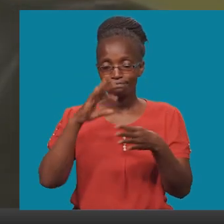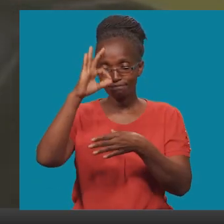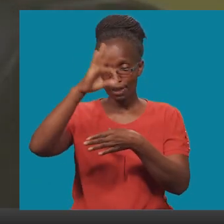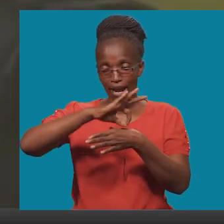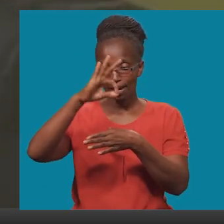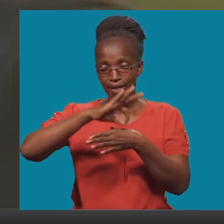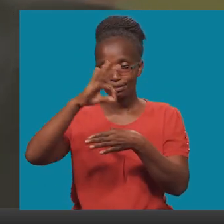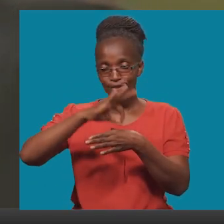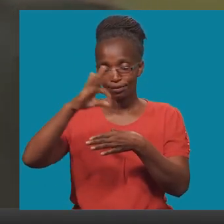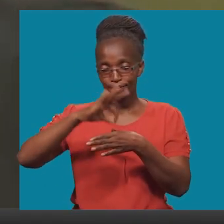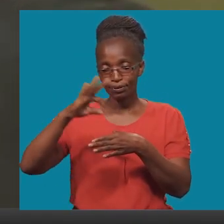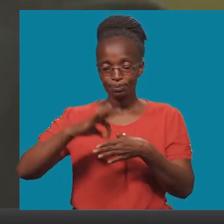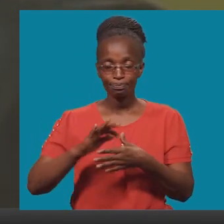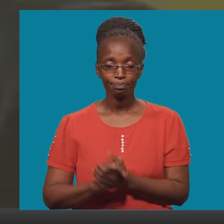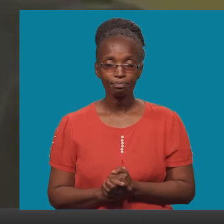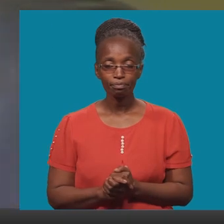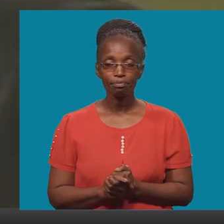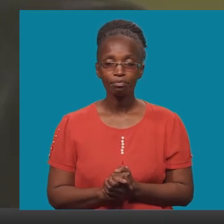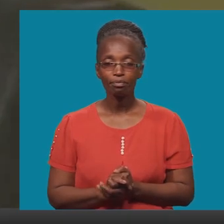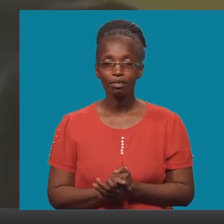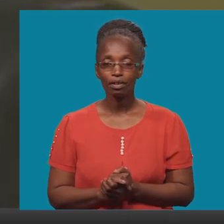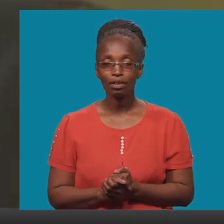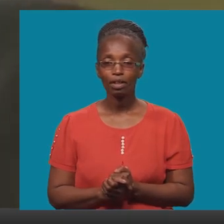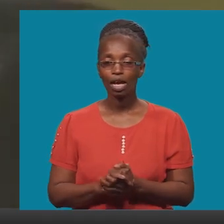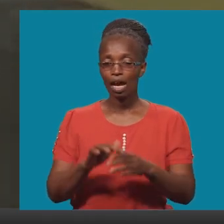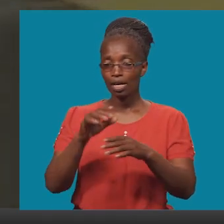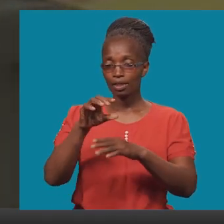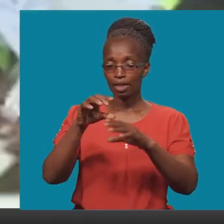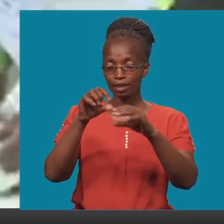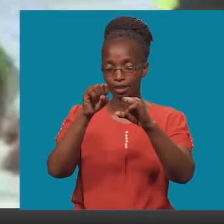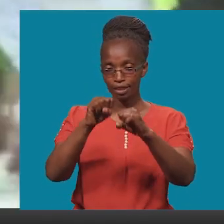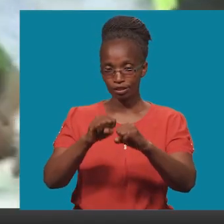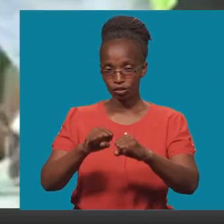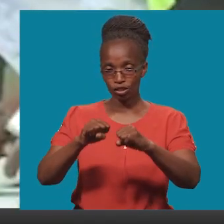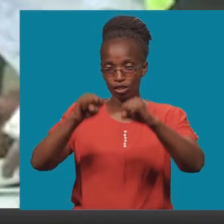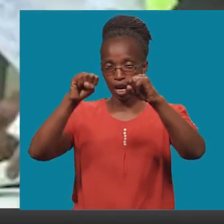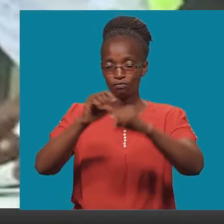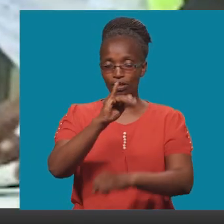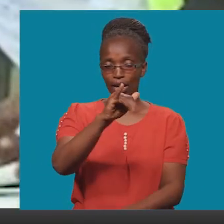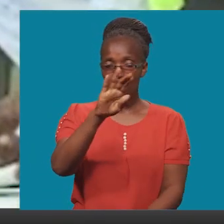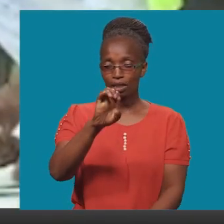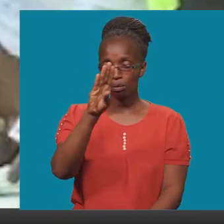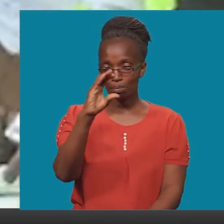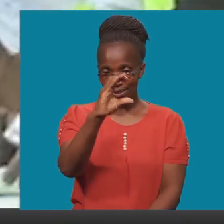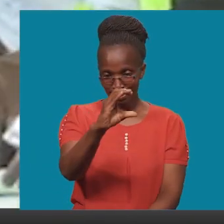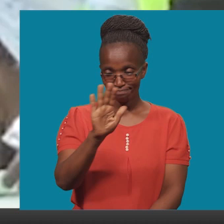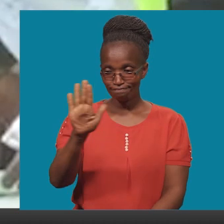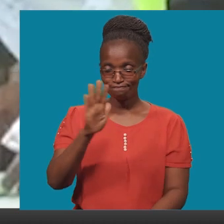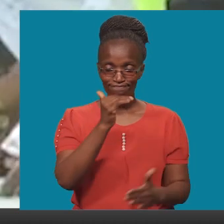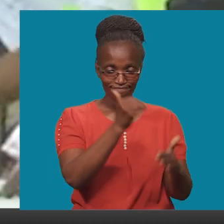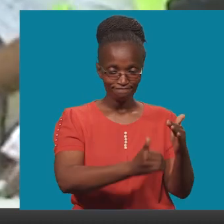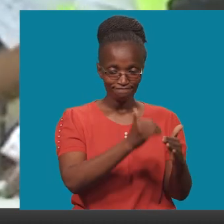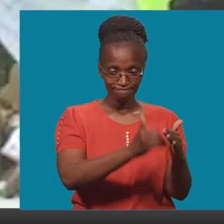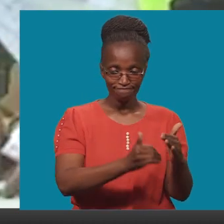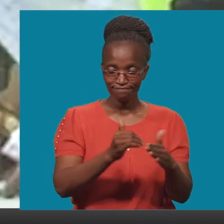fair, democratic and verifiable election. Mwenyekiti wa IEBC Wafula Chebukati kwa